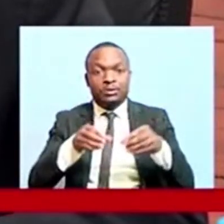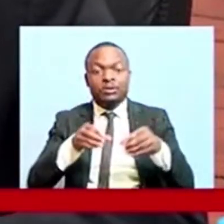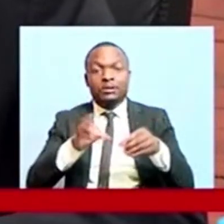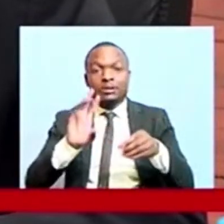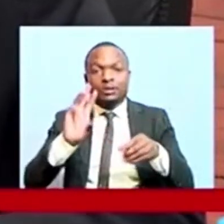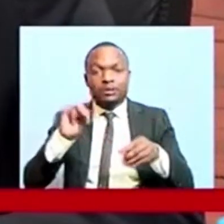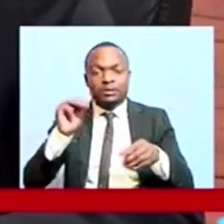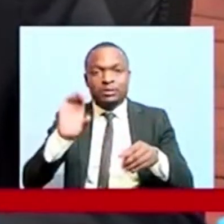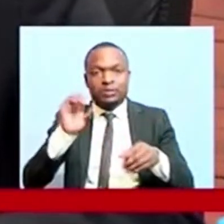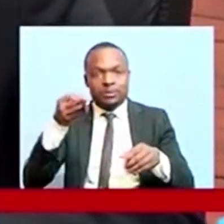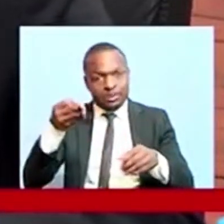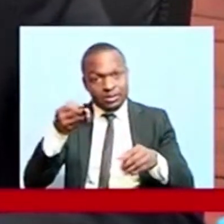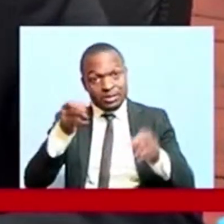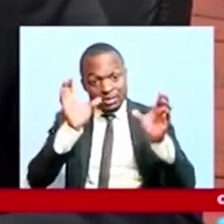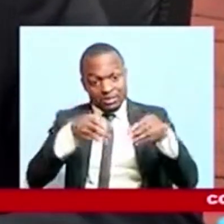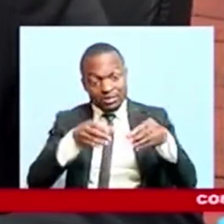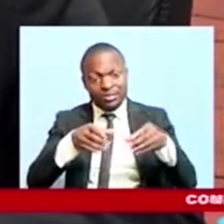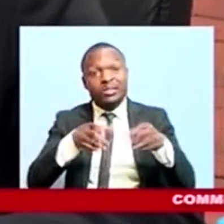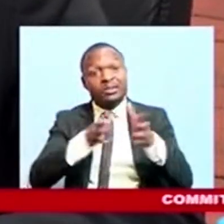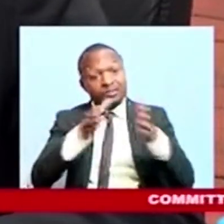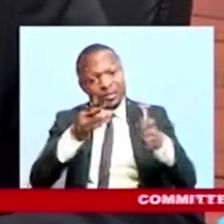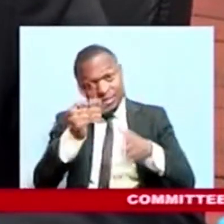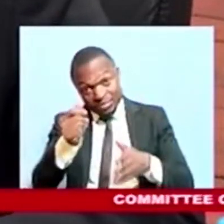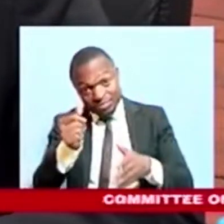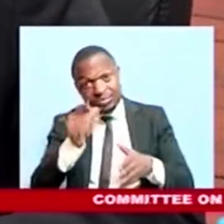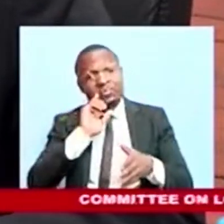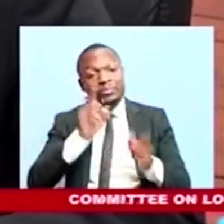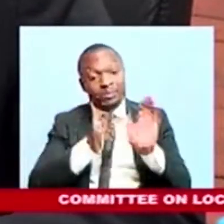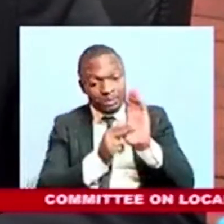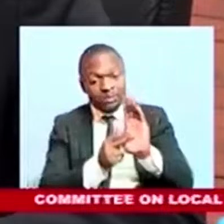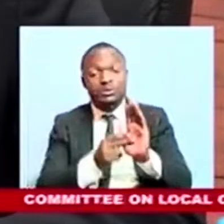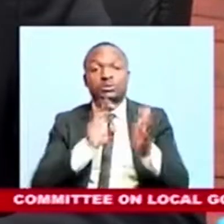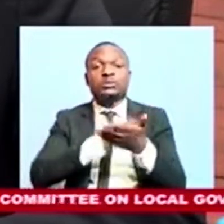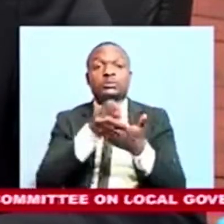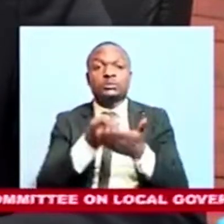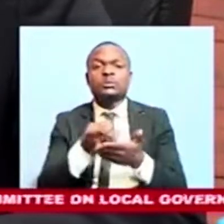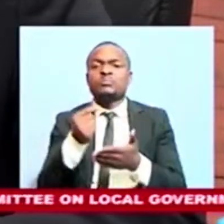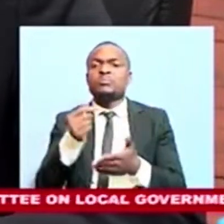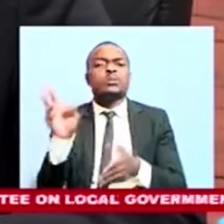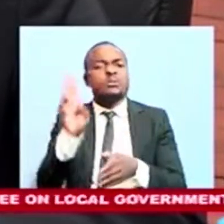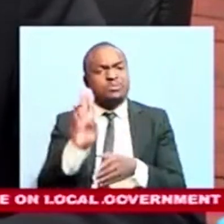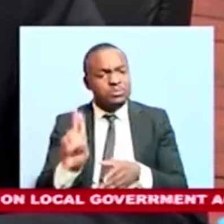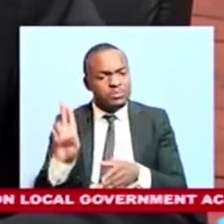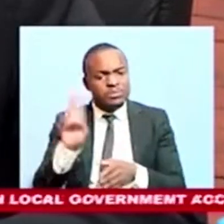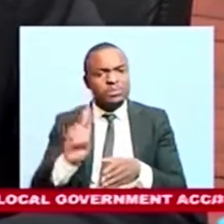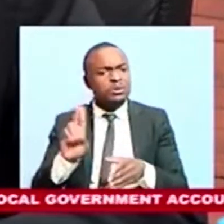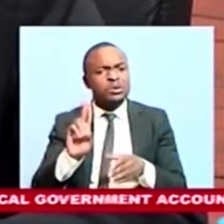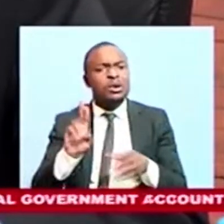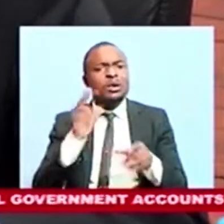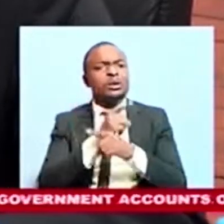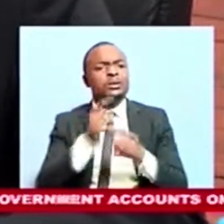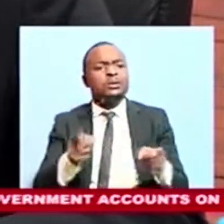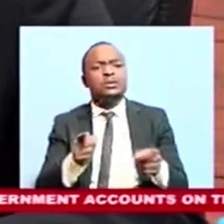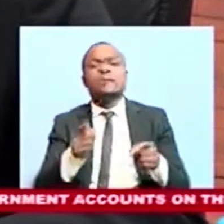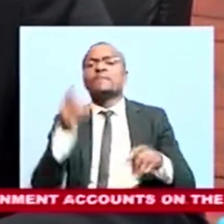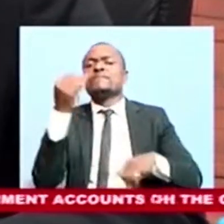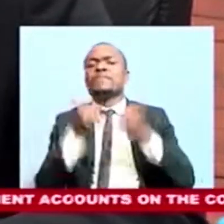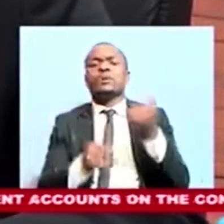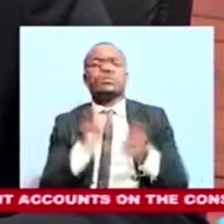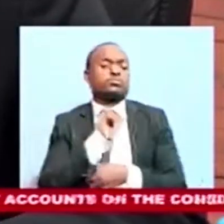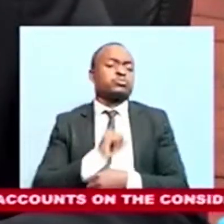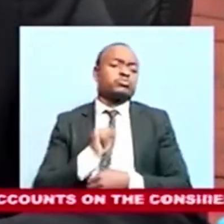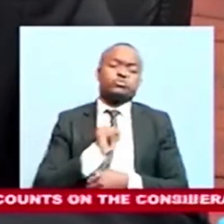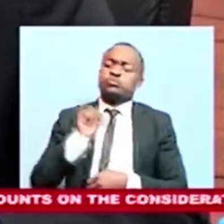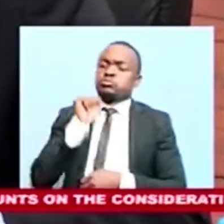committee? Chair, it's huge sums of money that are being expended without ending up with just an apology. We are going to do this.